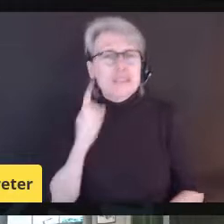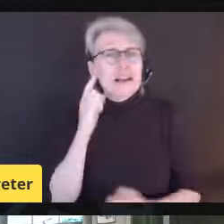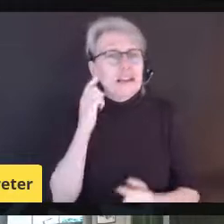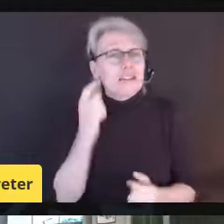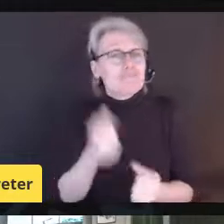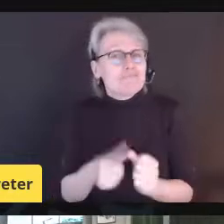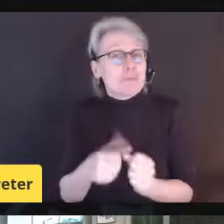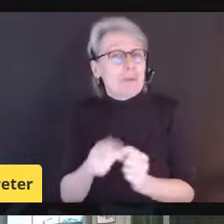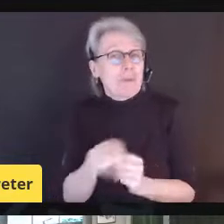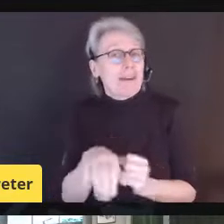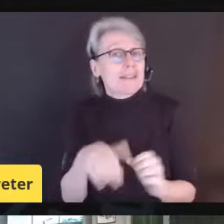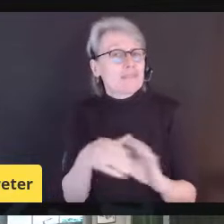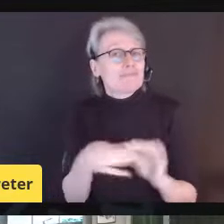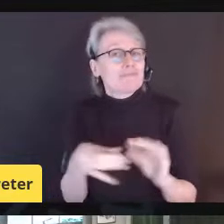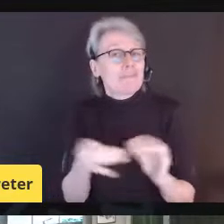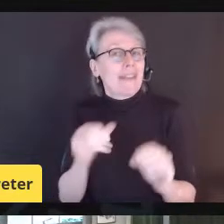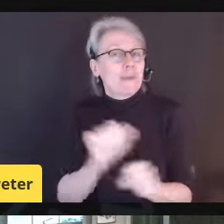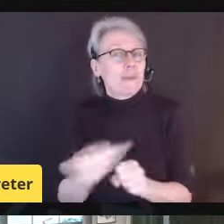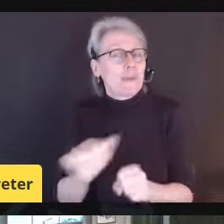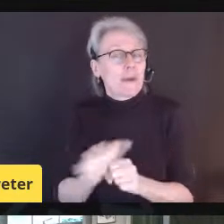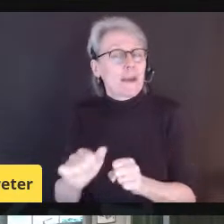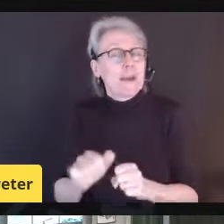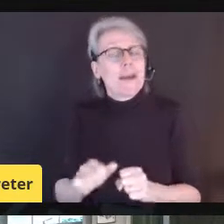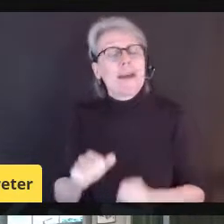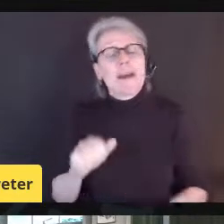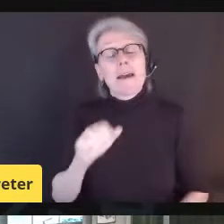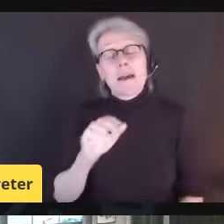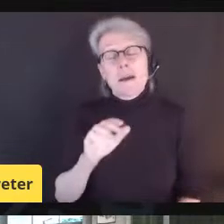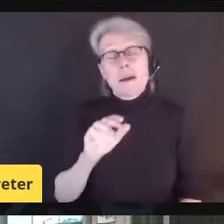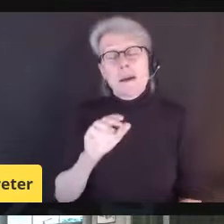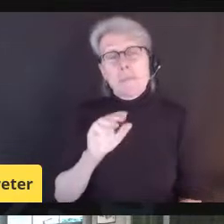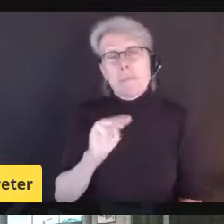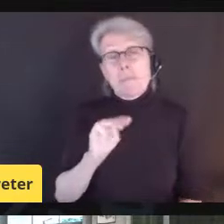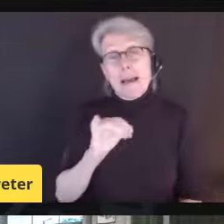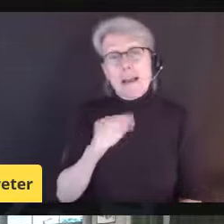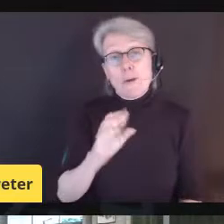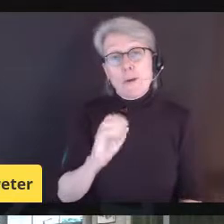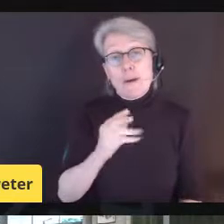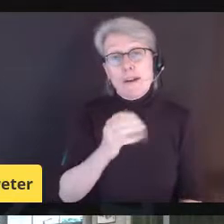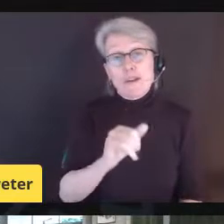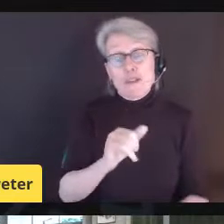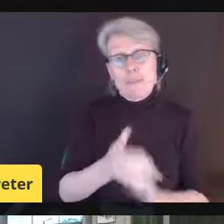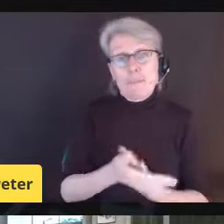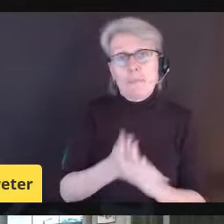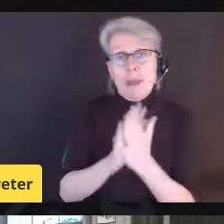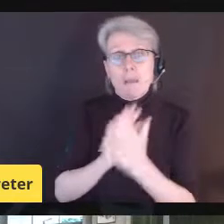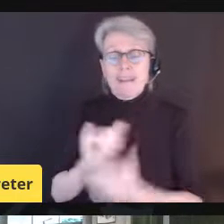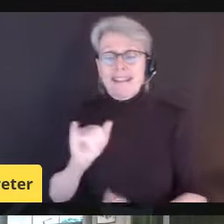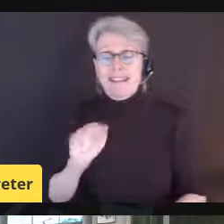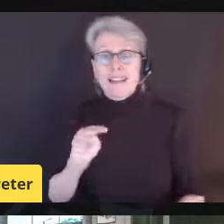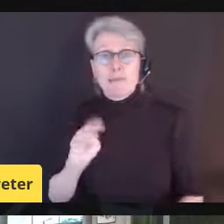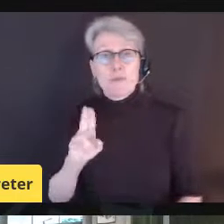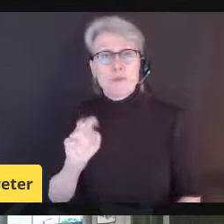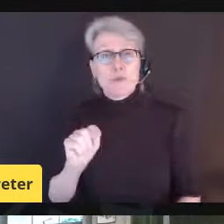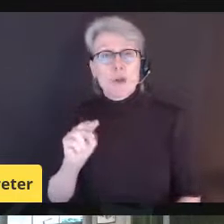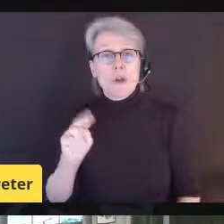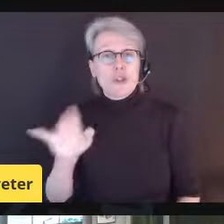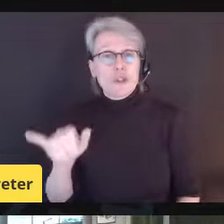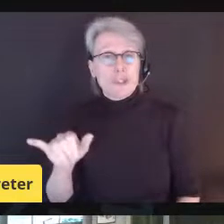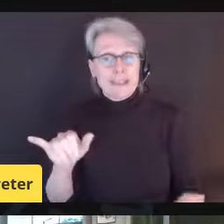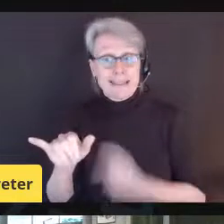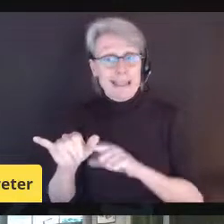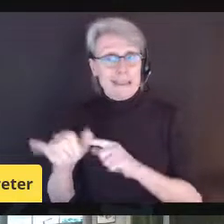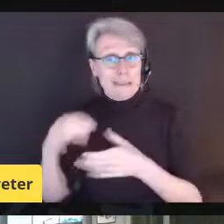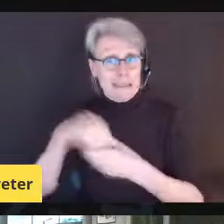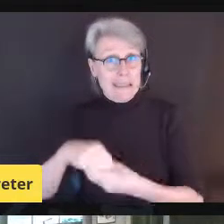then microbiology morphed into immunology, and then immunology was sort of, it happens in the blood at a lot of times. And